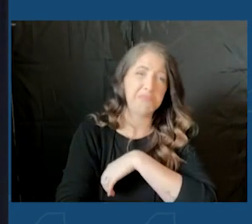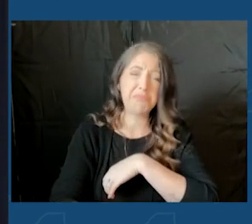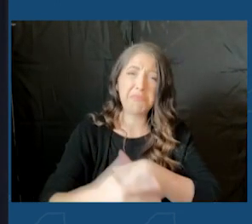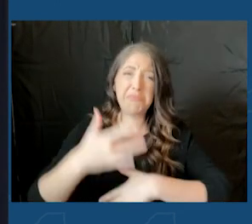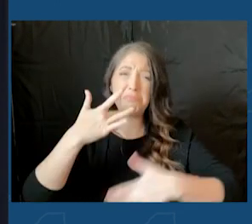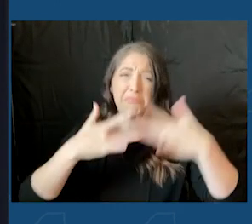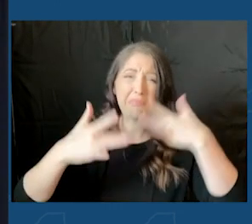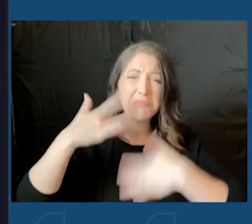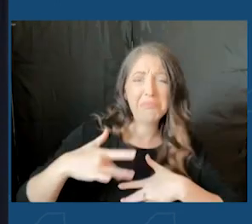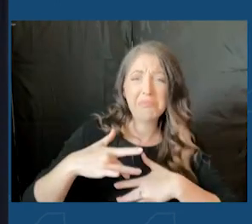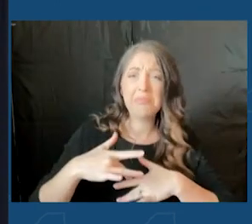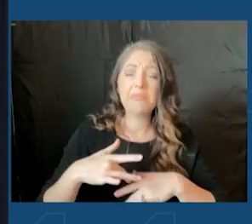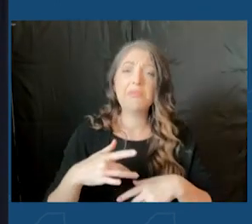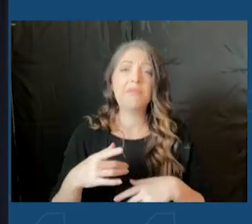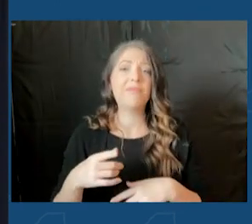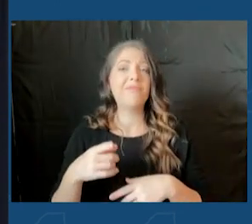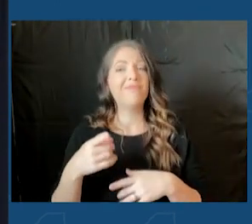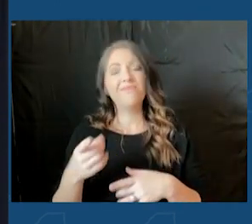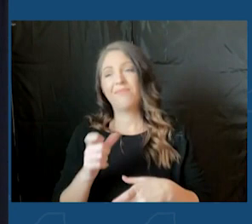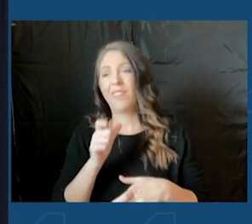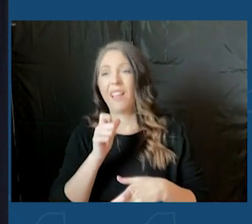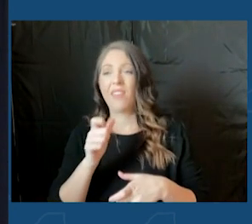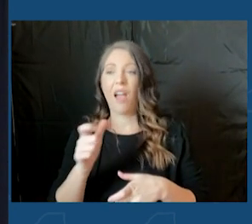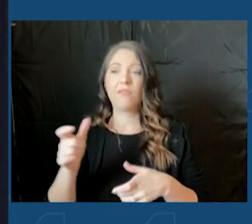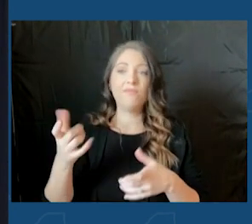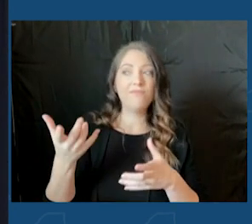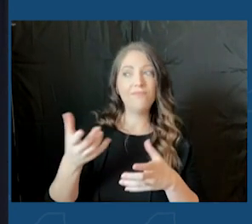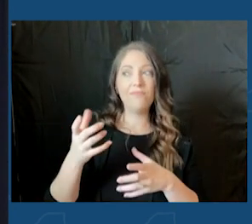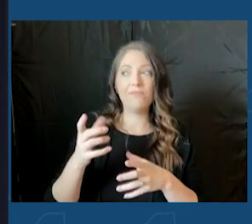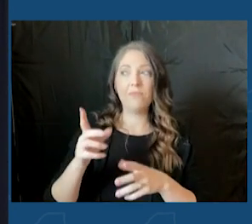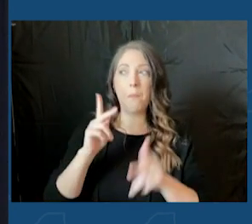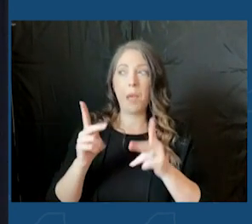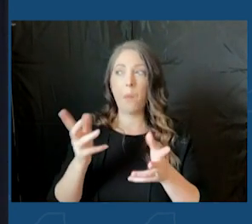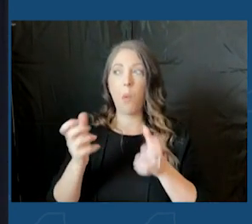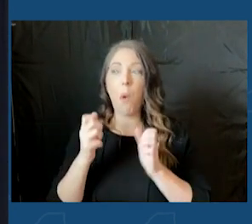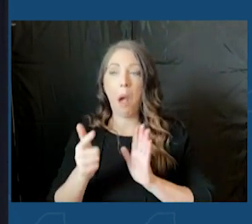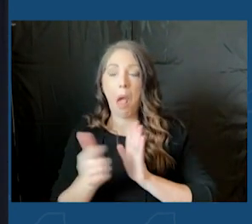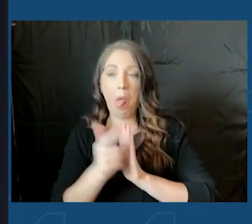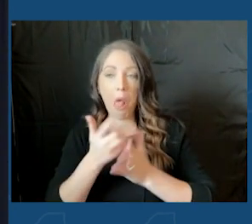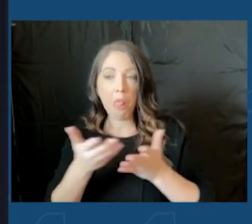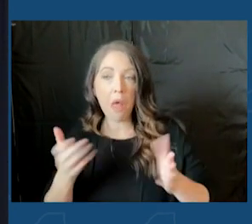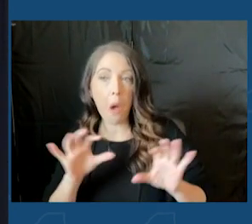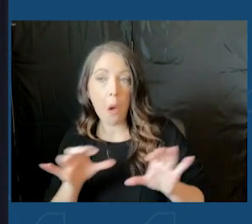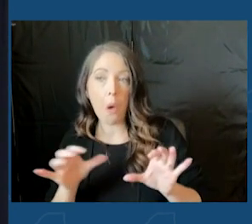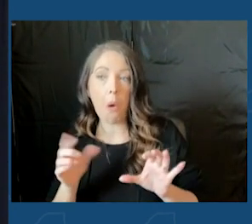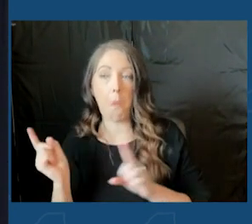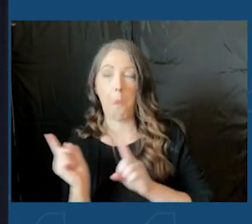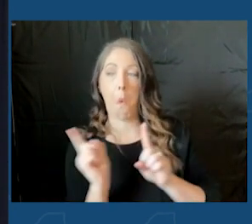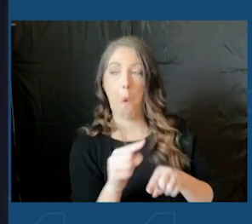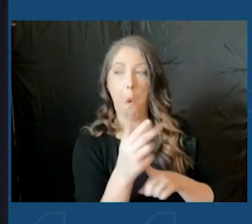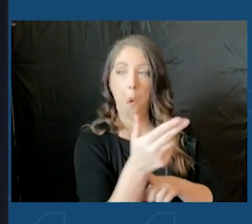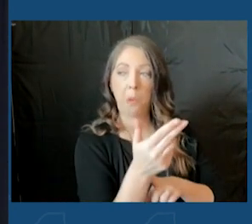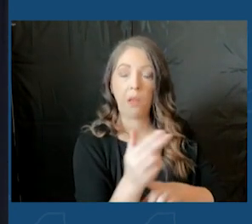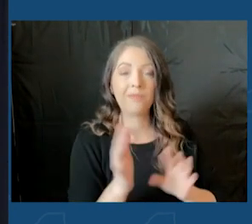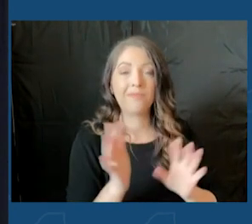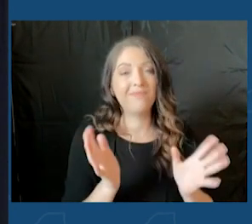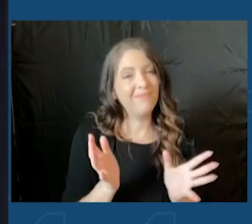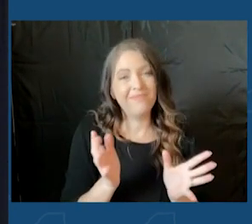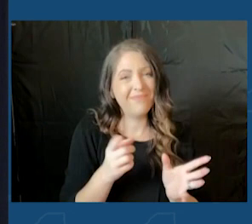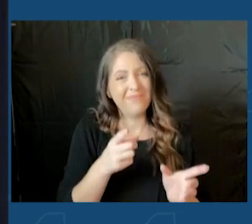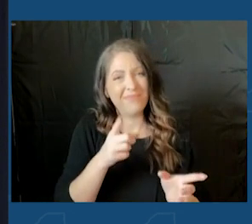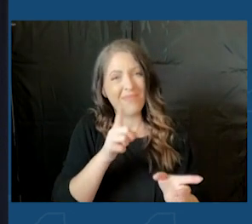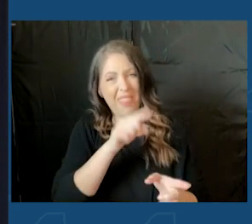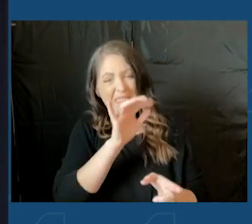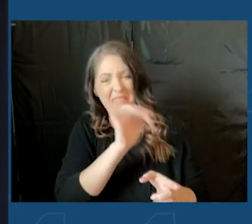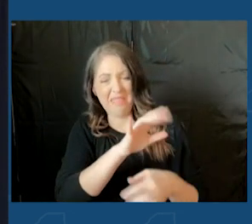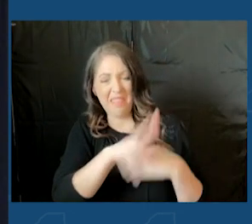and they attract illicit and illegal activity. Those types of hotels do nothing to promote tourism,